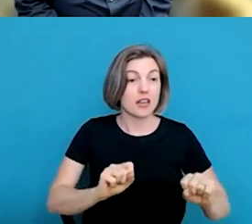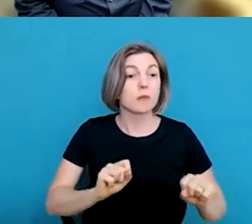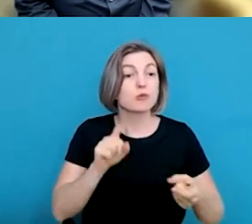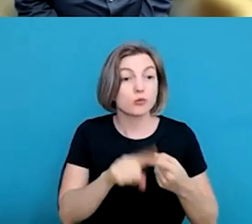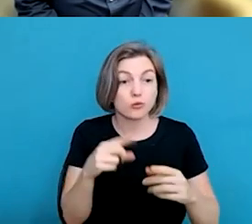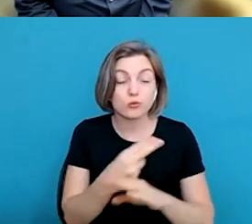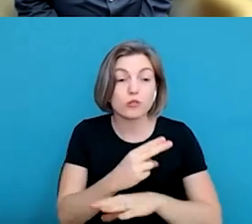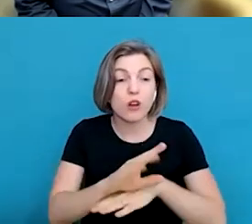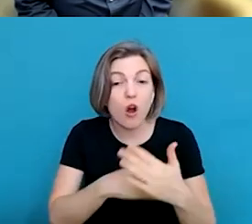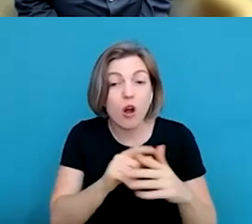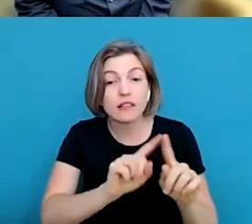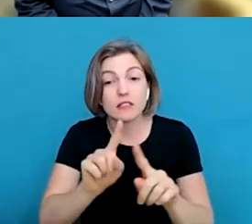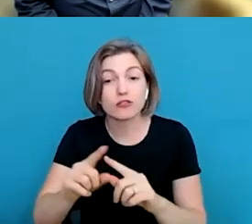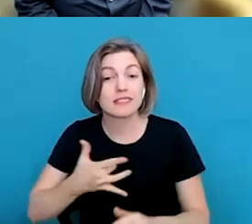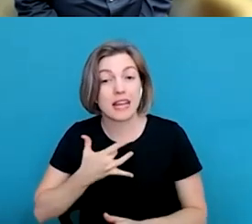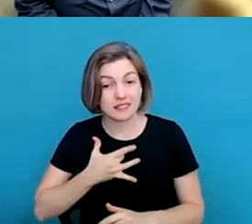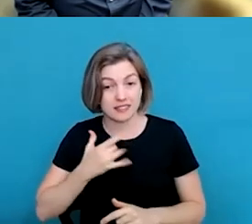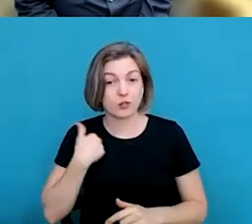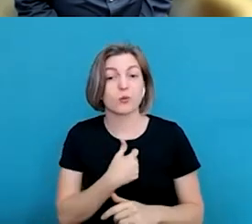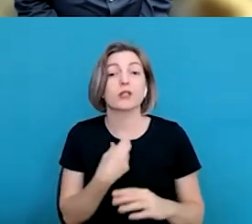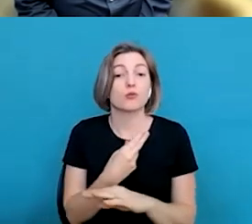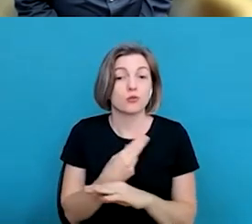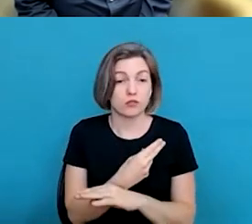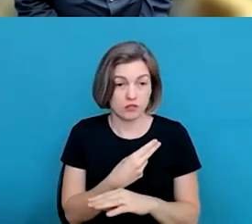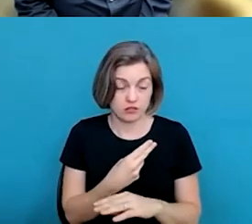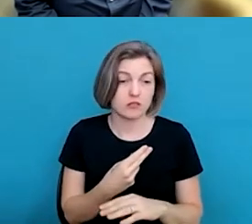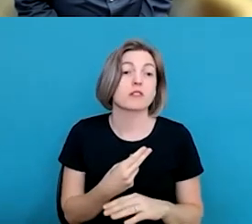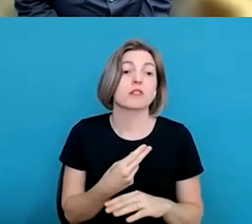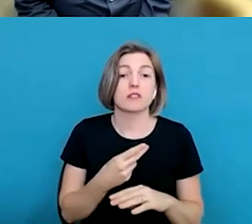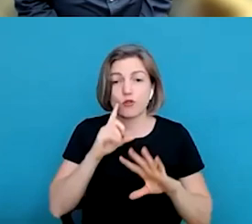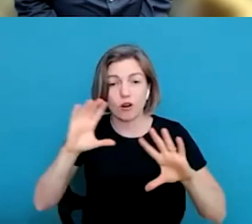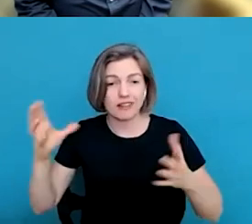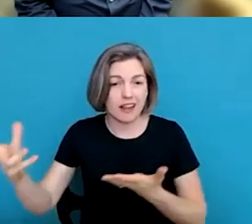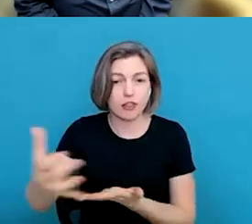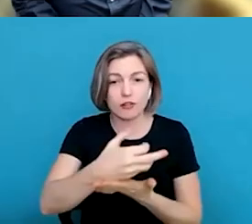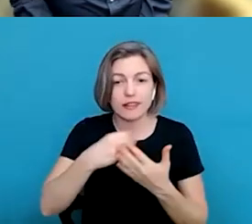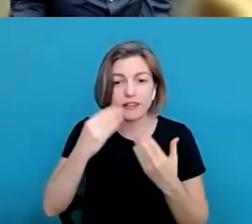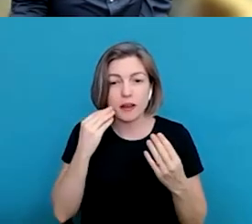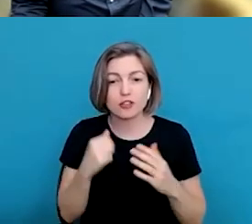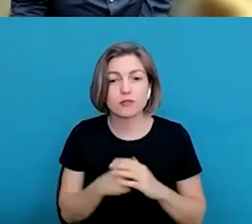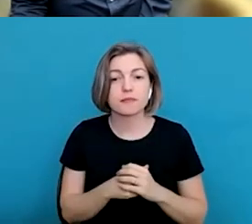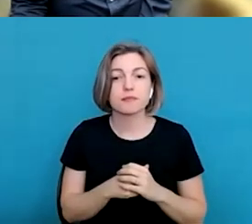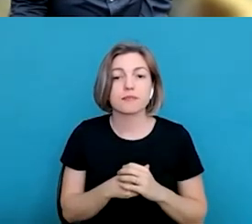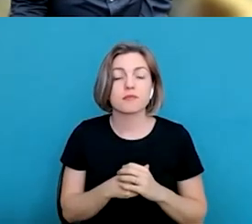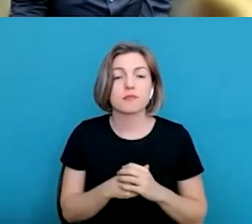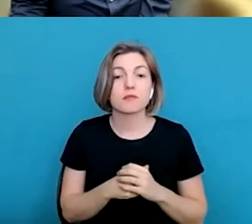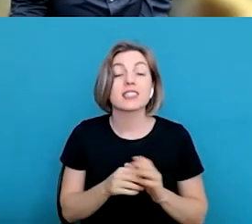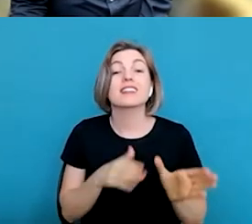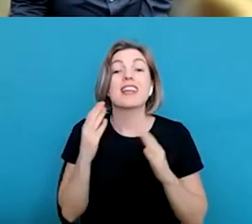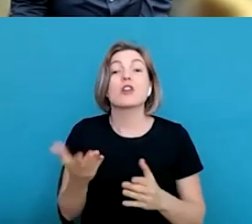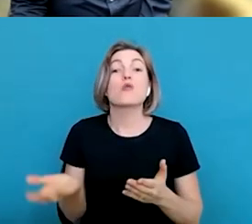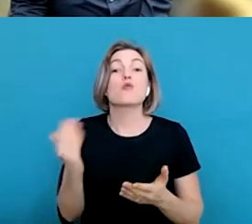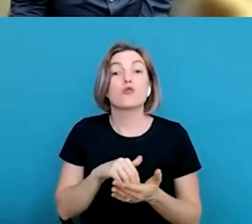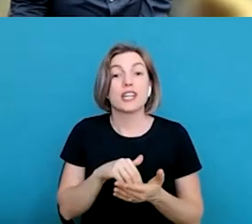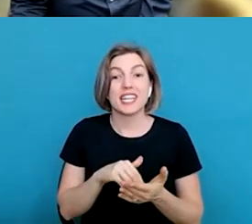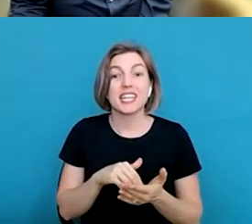all of the different senses that we use to gather information. And then represent it to people